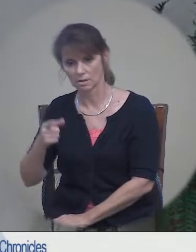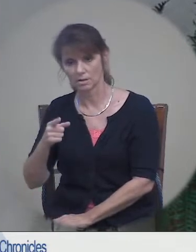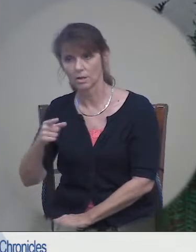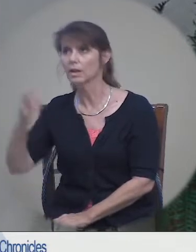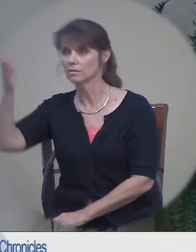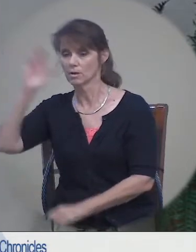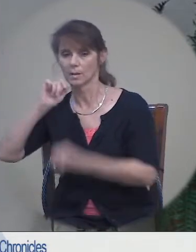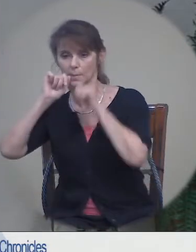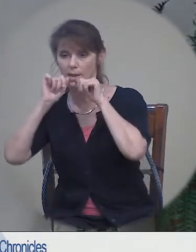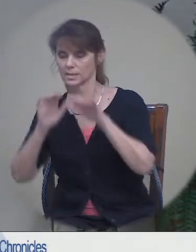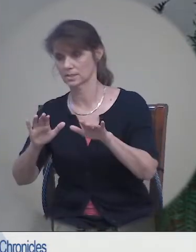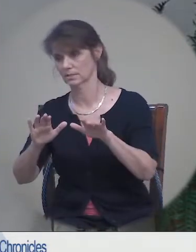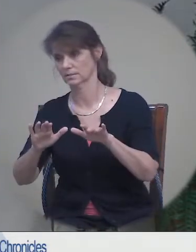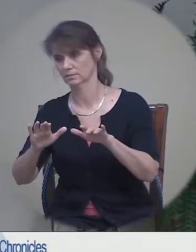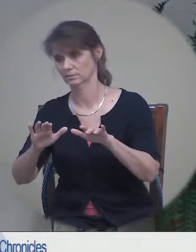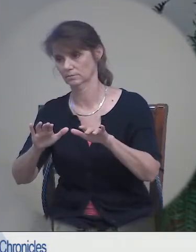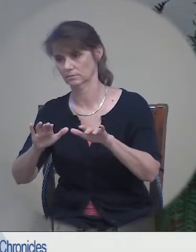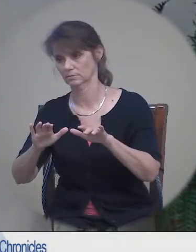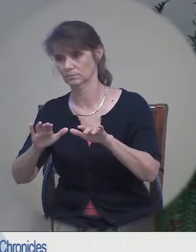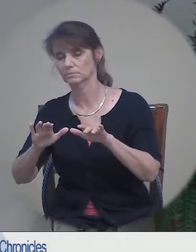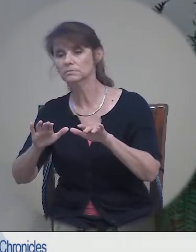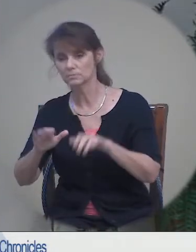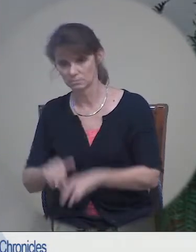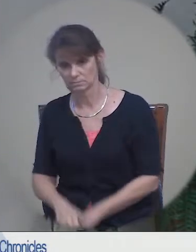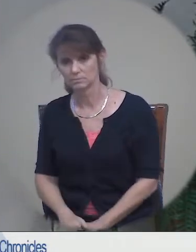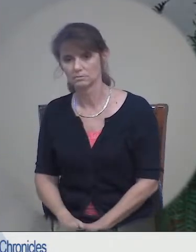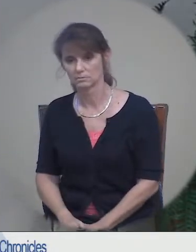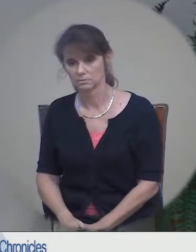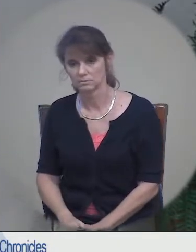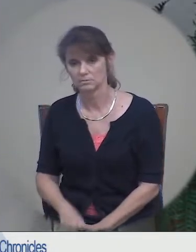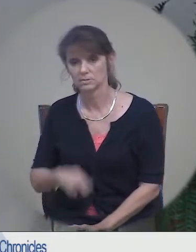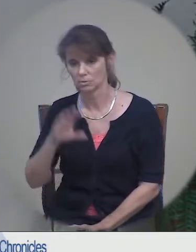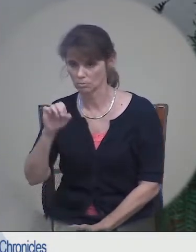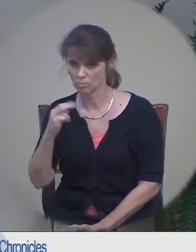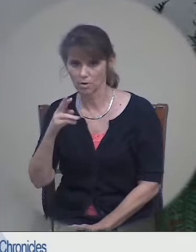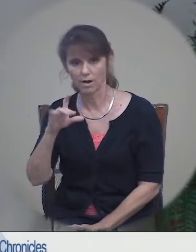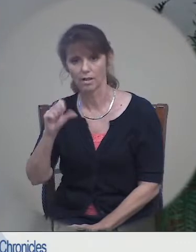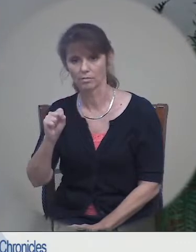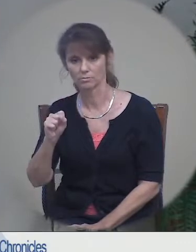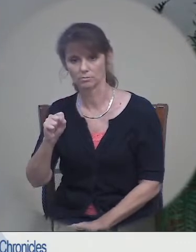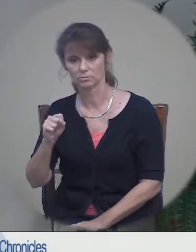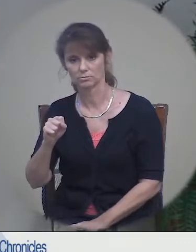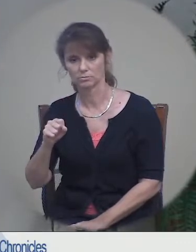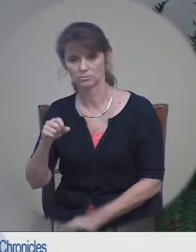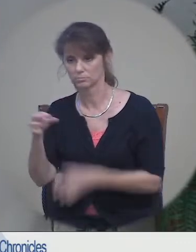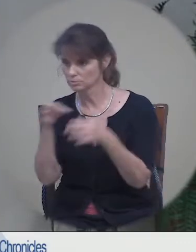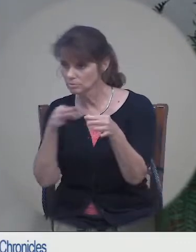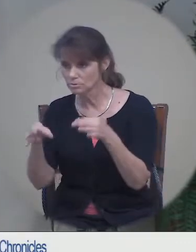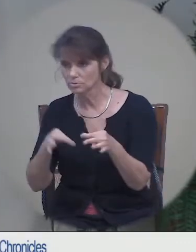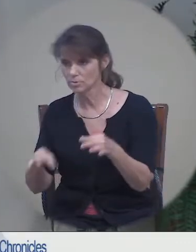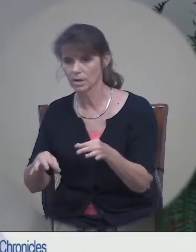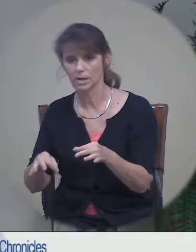blessed. So the chronicler kind of catalogs for us Hezekiah's reign.